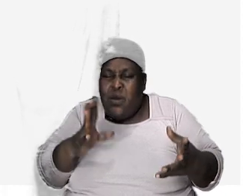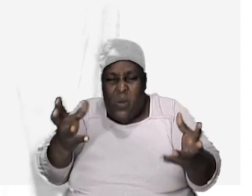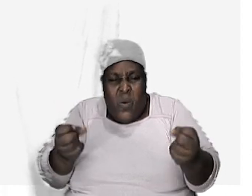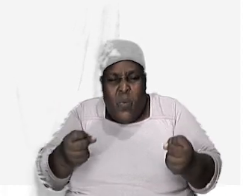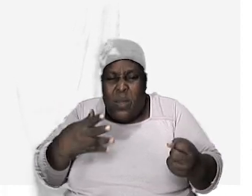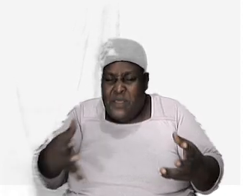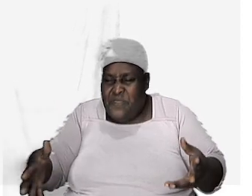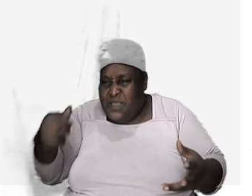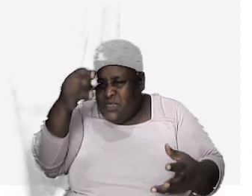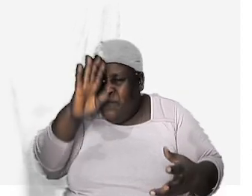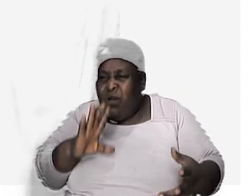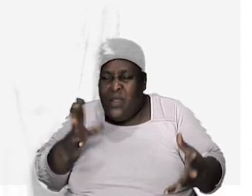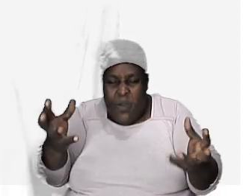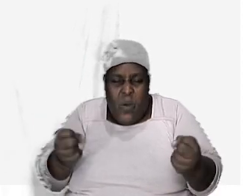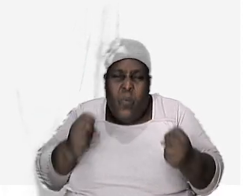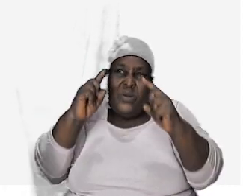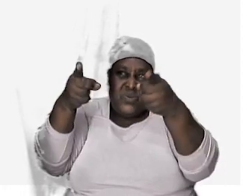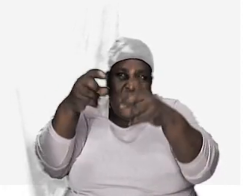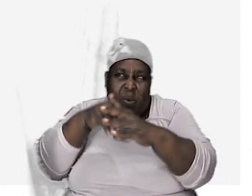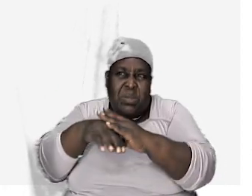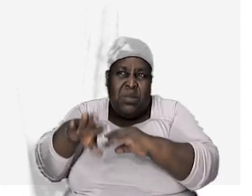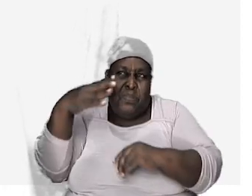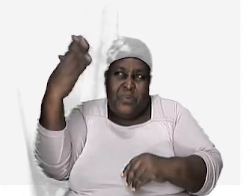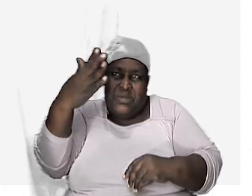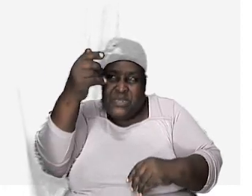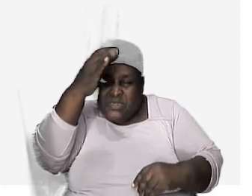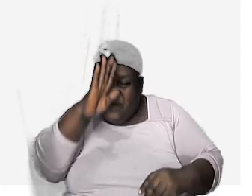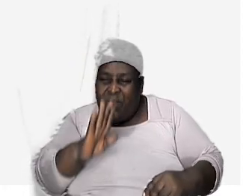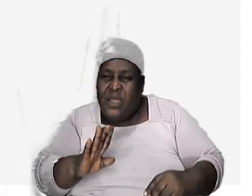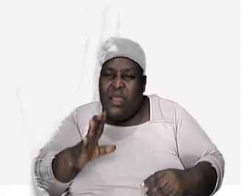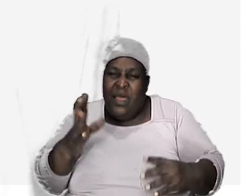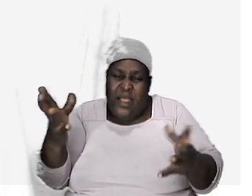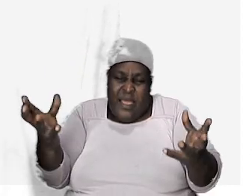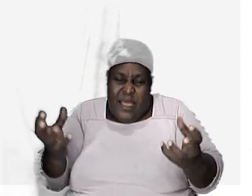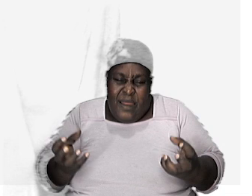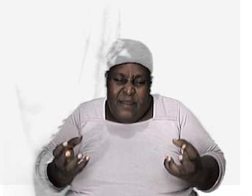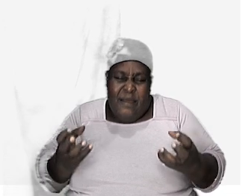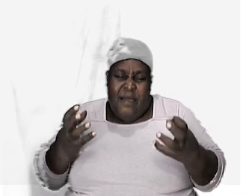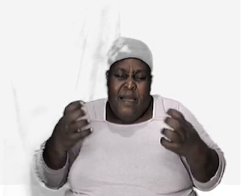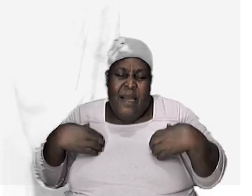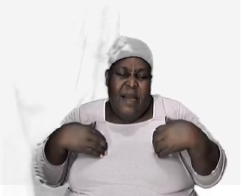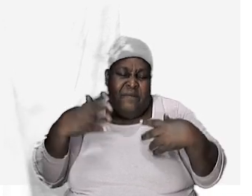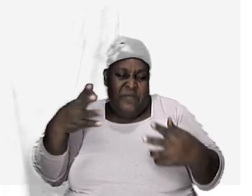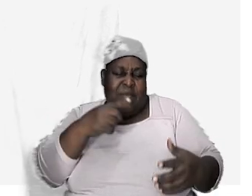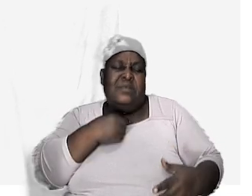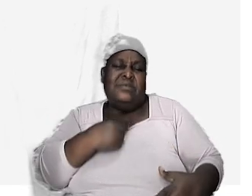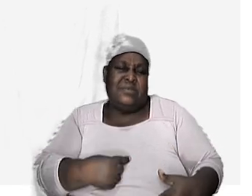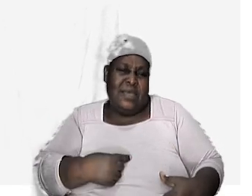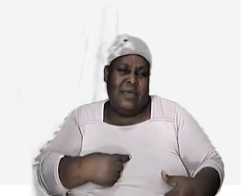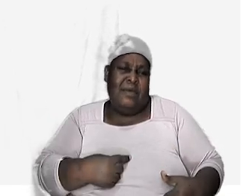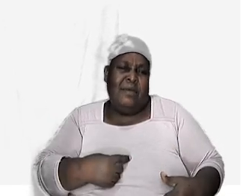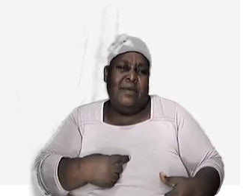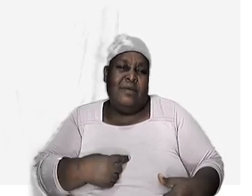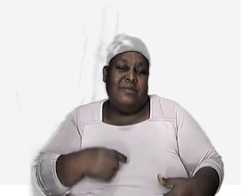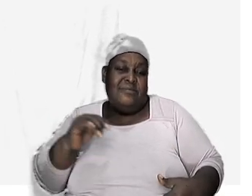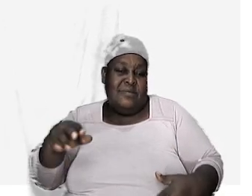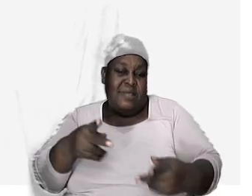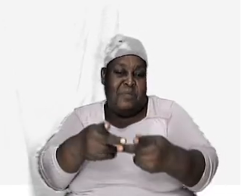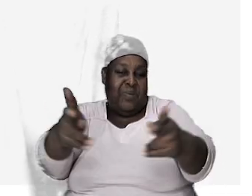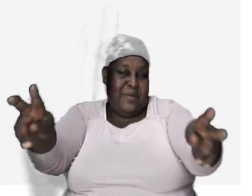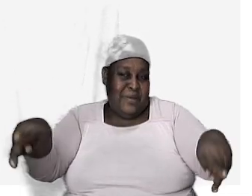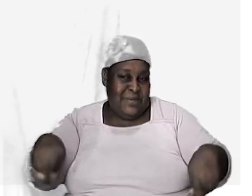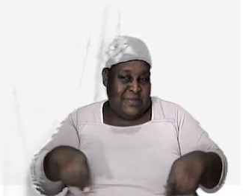want to get into the presence of God. And when we have that desire, the first place God is going to point us back to is that place